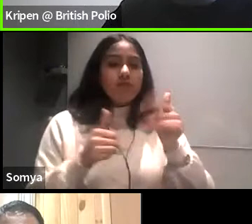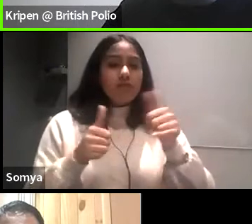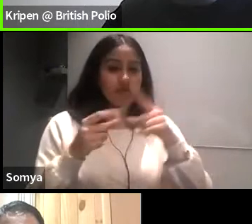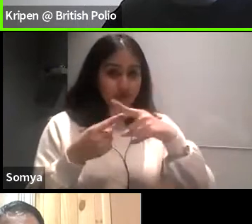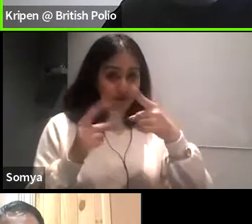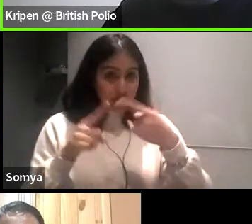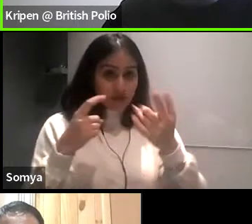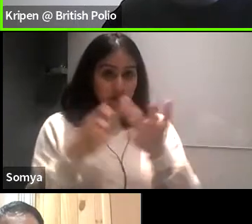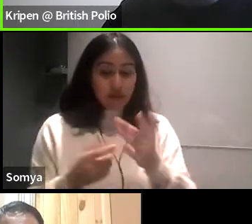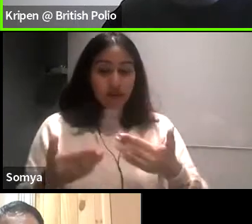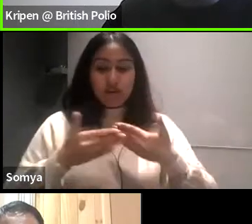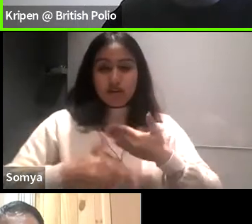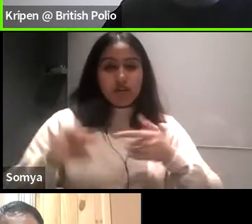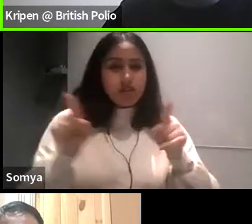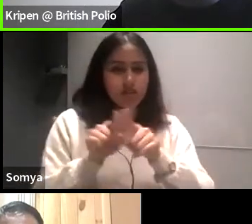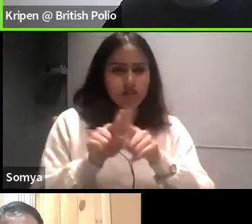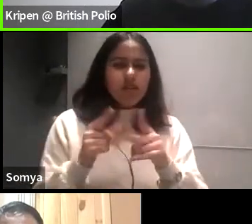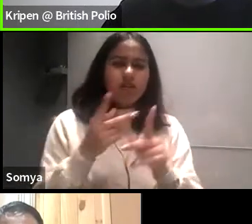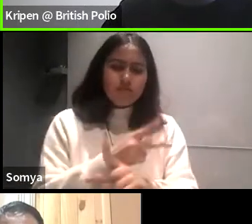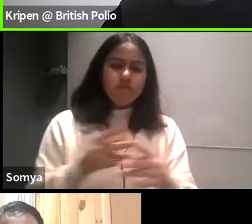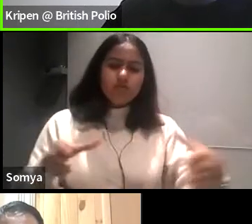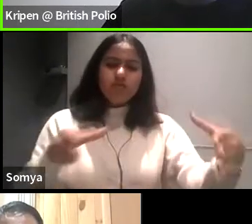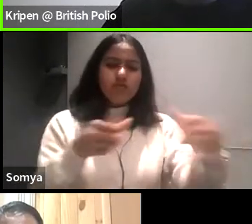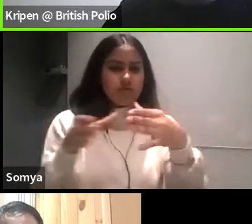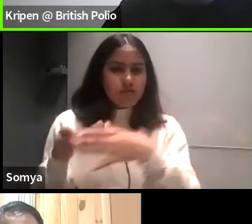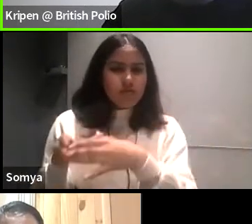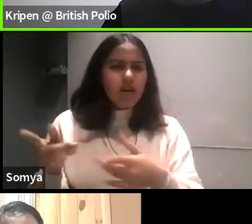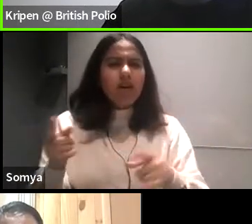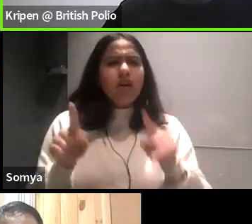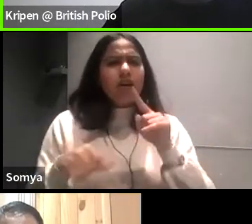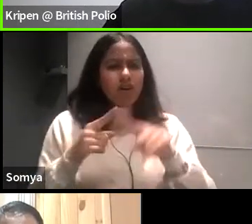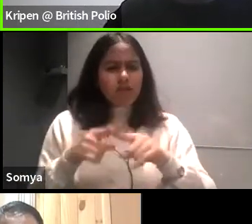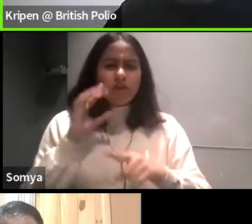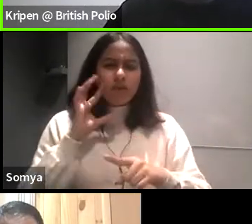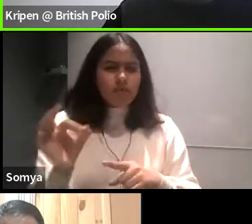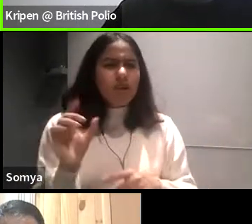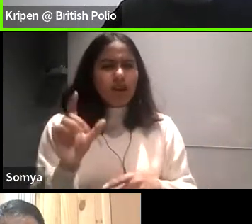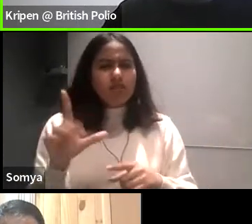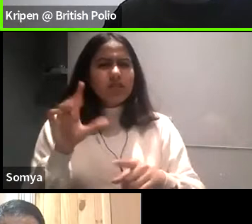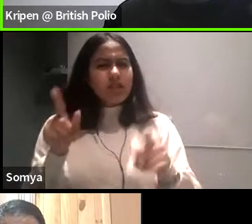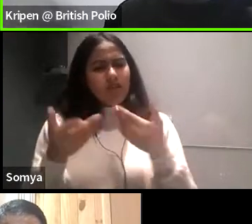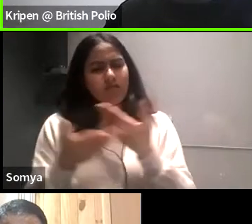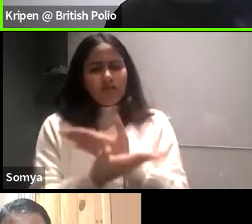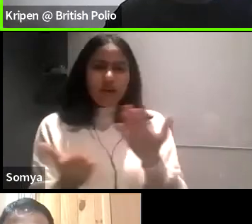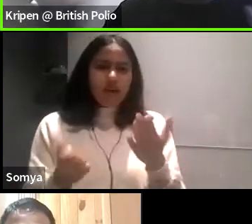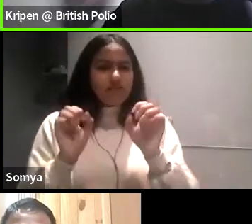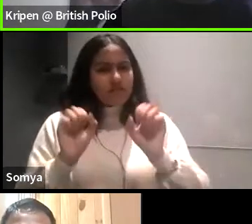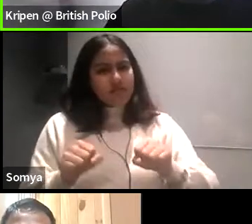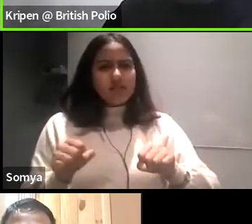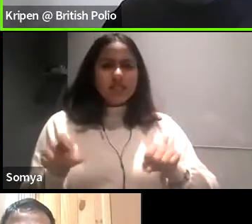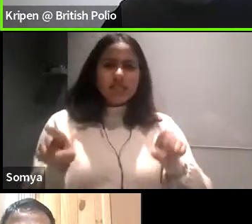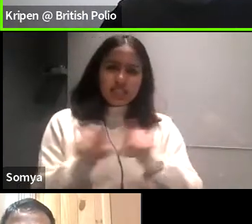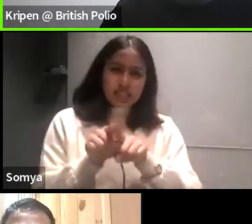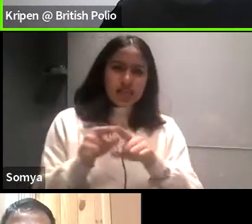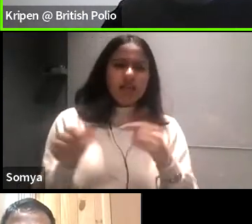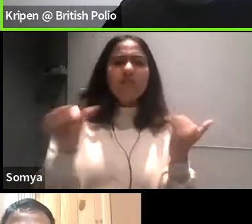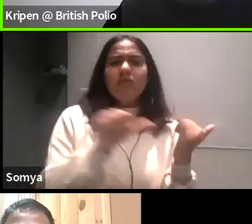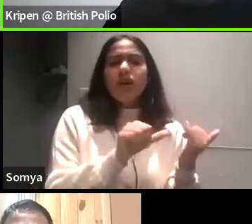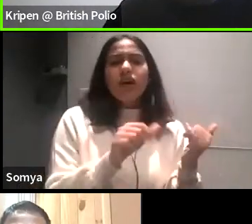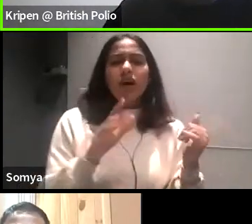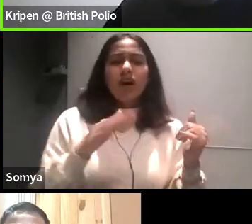coming years in the neuro community. And I think it's very important that we ensure that everybody with disabilities get the help they